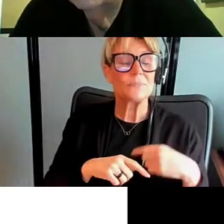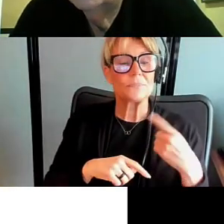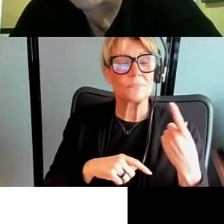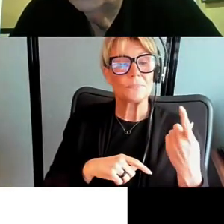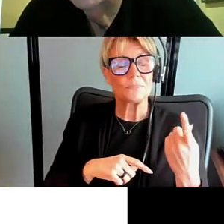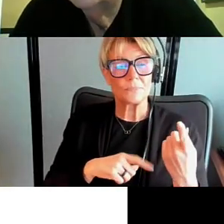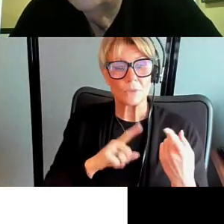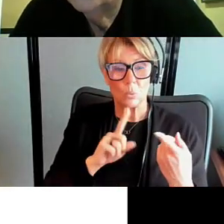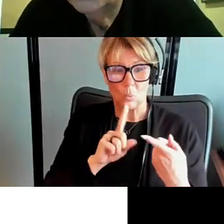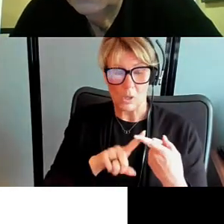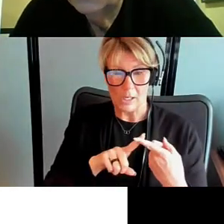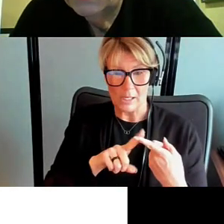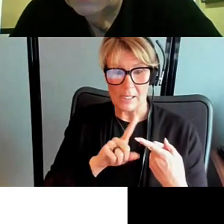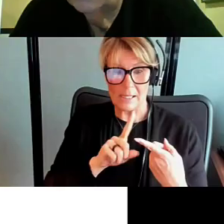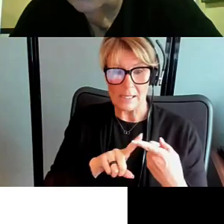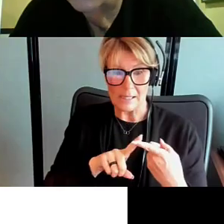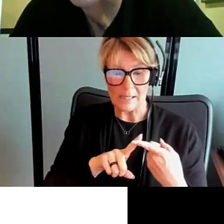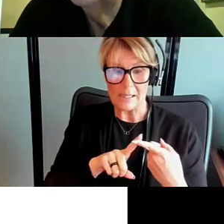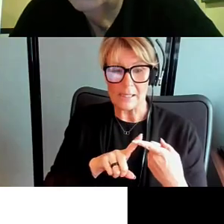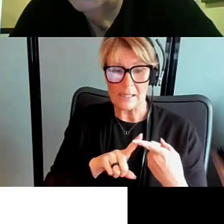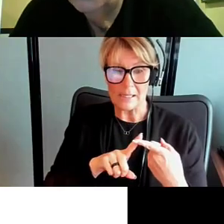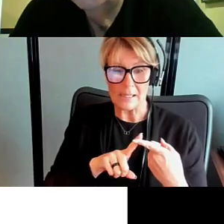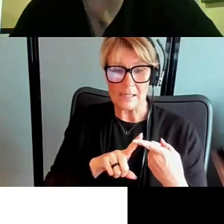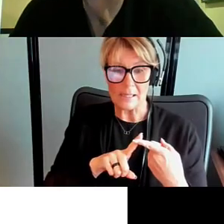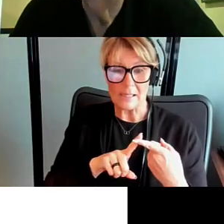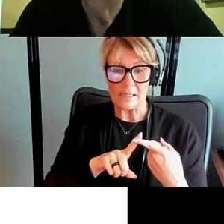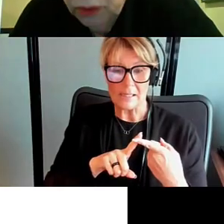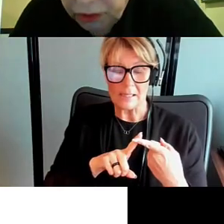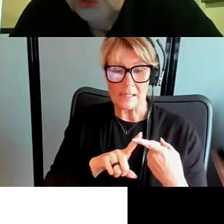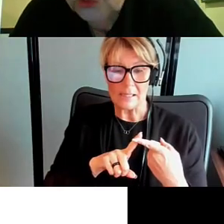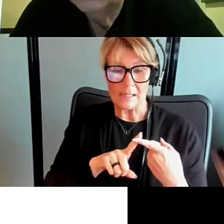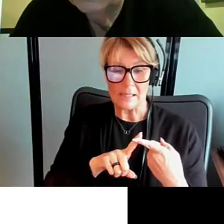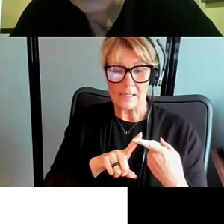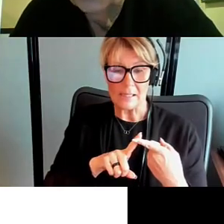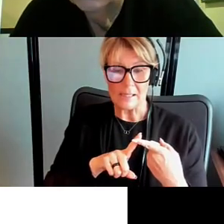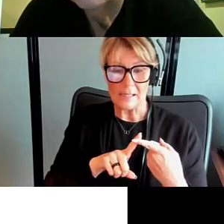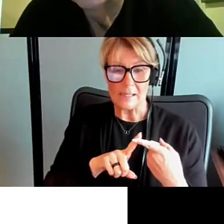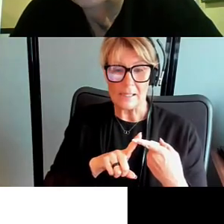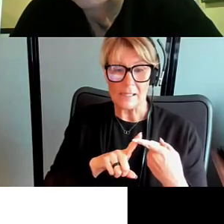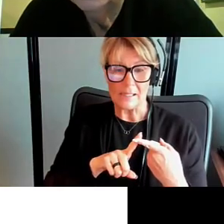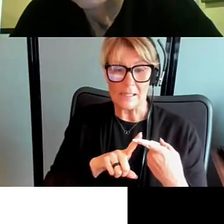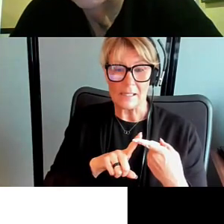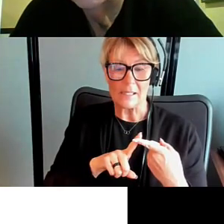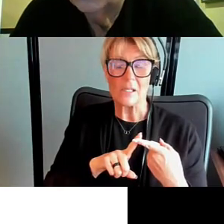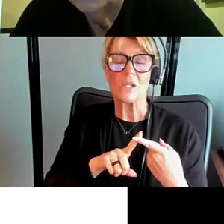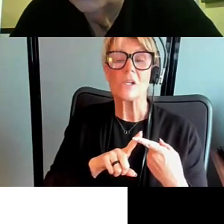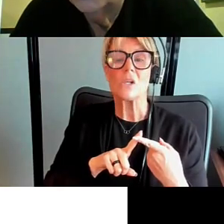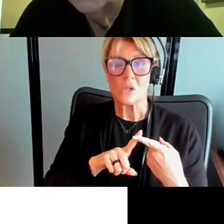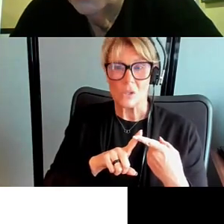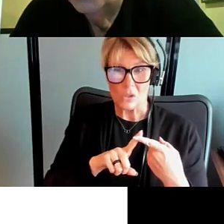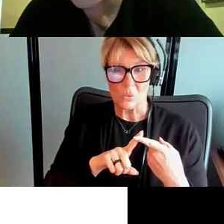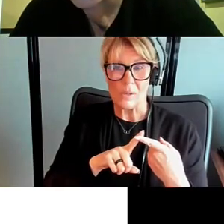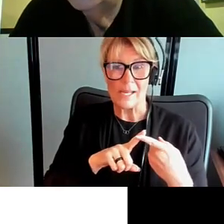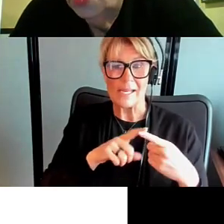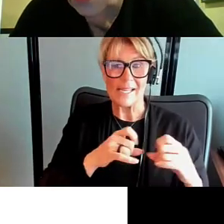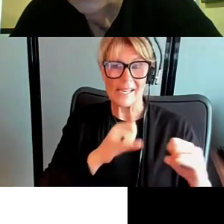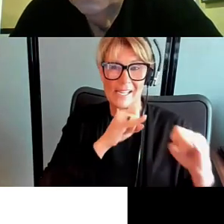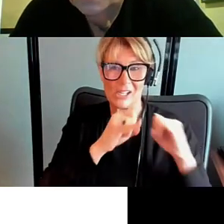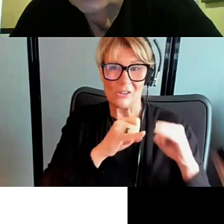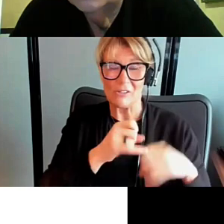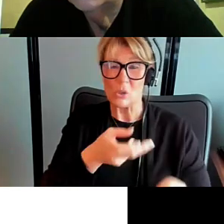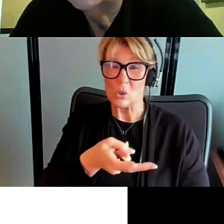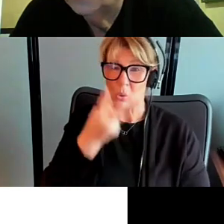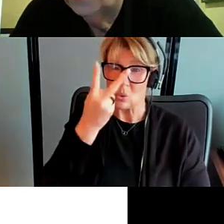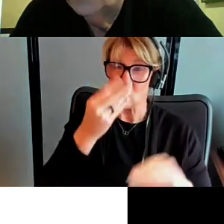that one of the first ones we did was with 2 long-term experienced LBS instructors who